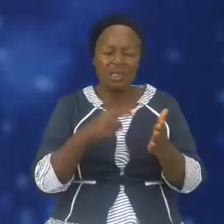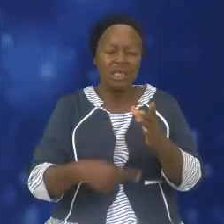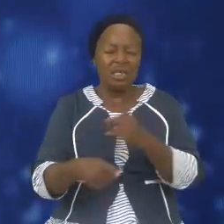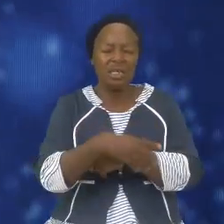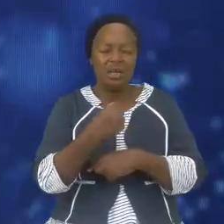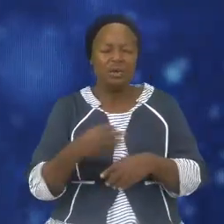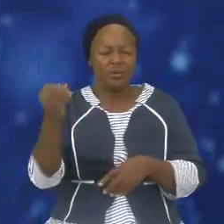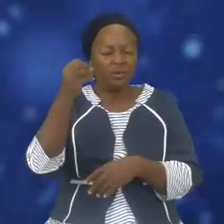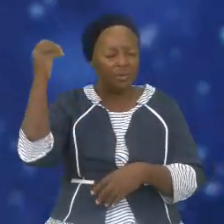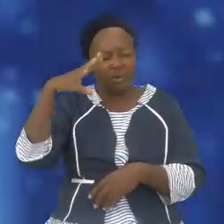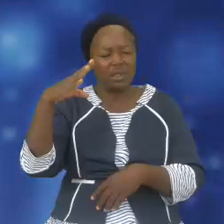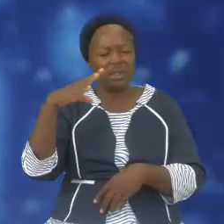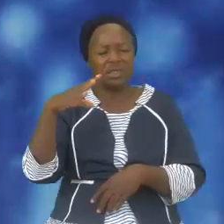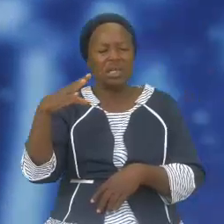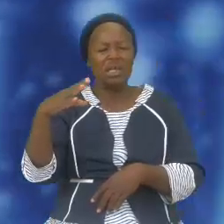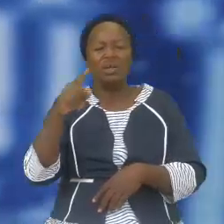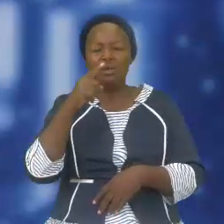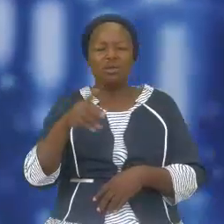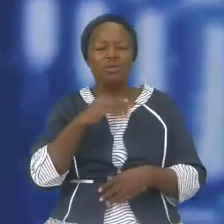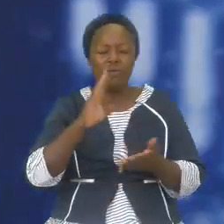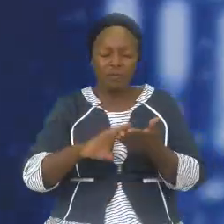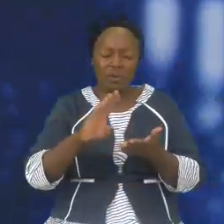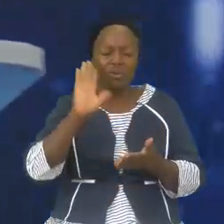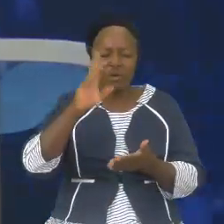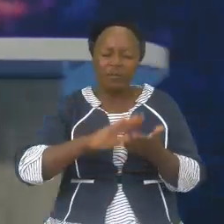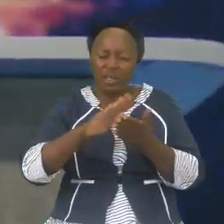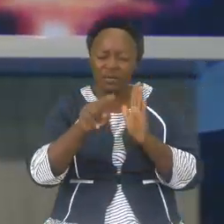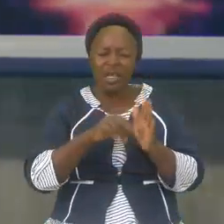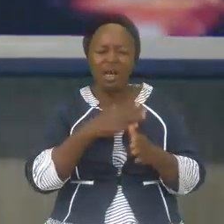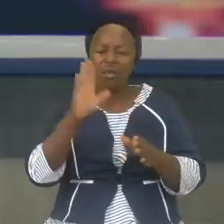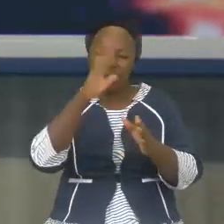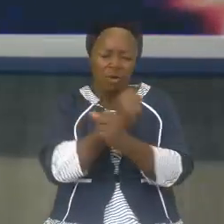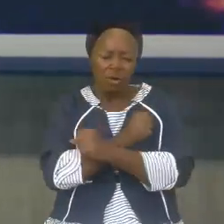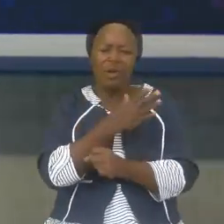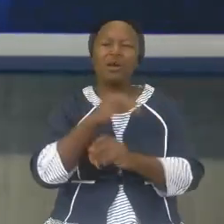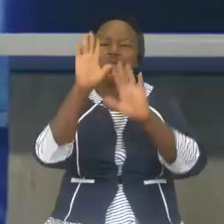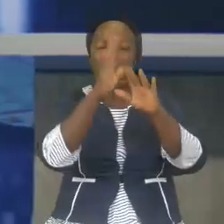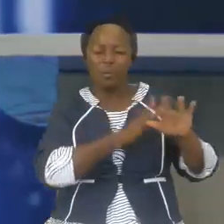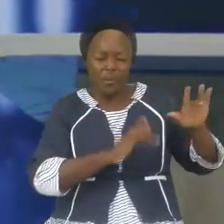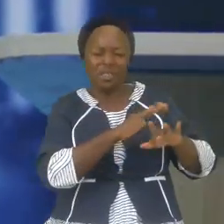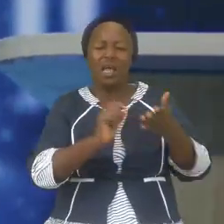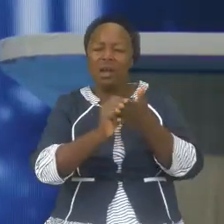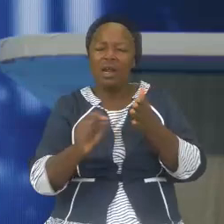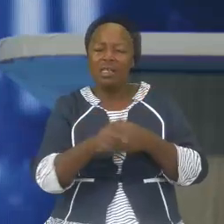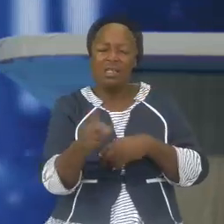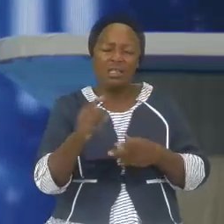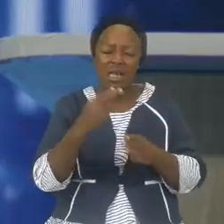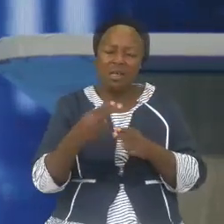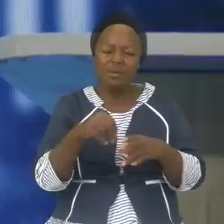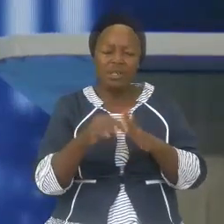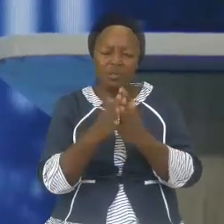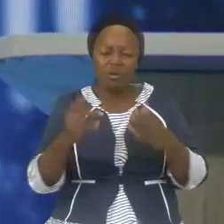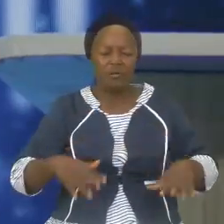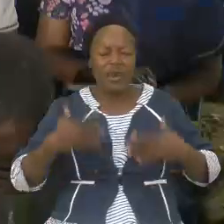grant them your grace, your forgiveness, your love, and your mercy. Write their names in the book of life